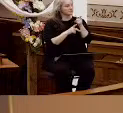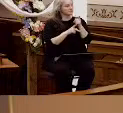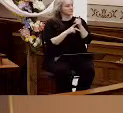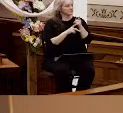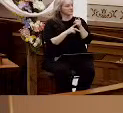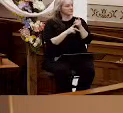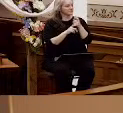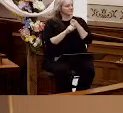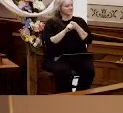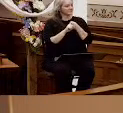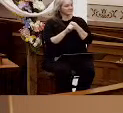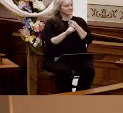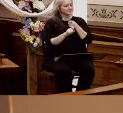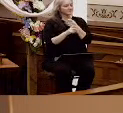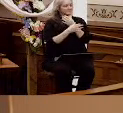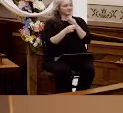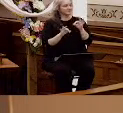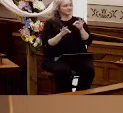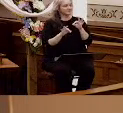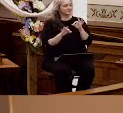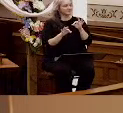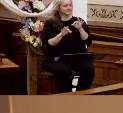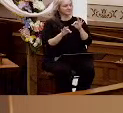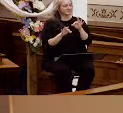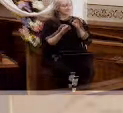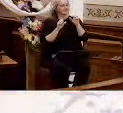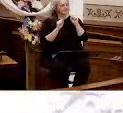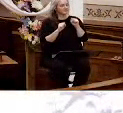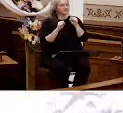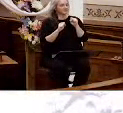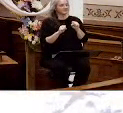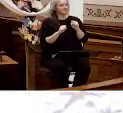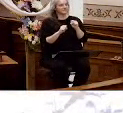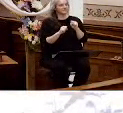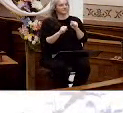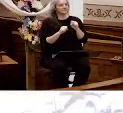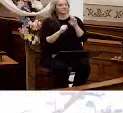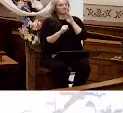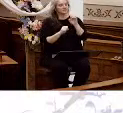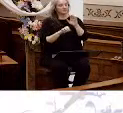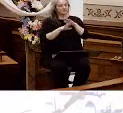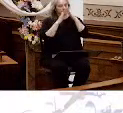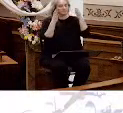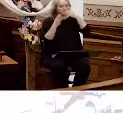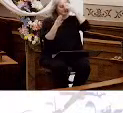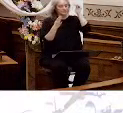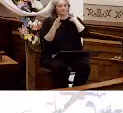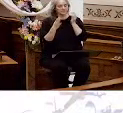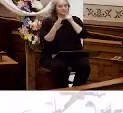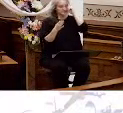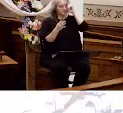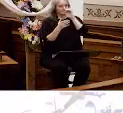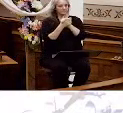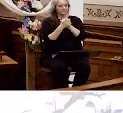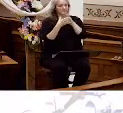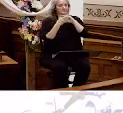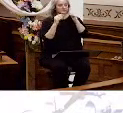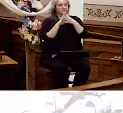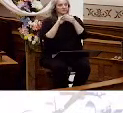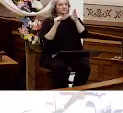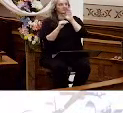were created, can be opened wide. For we believe our stories can be rewritten each and every